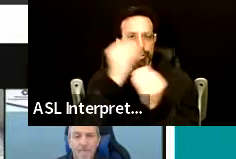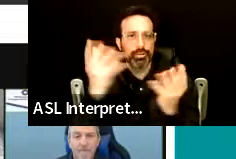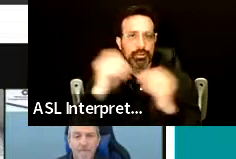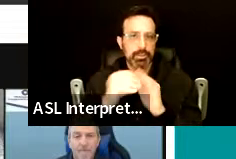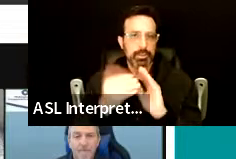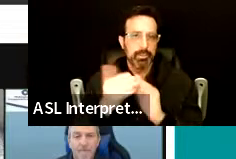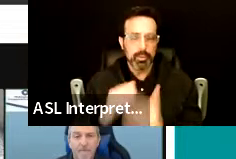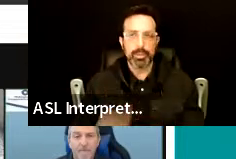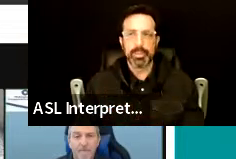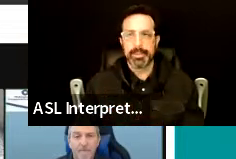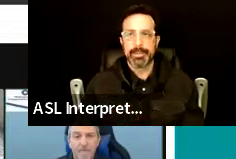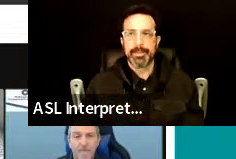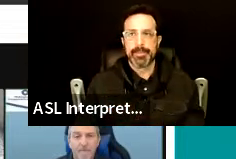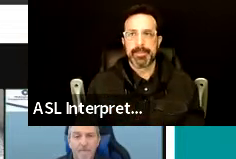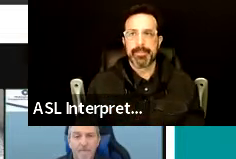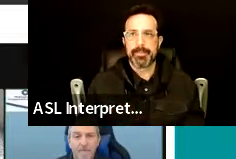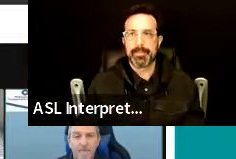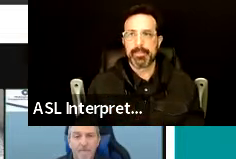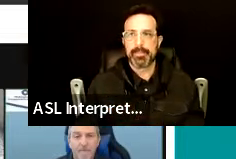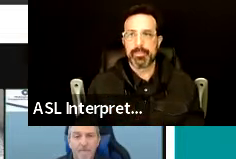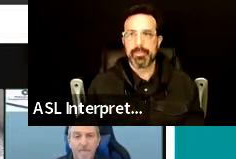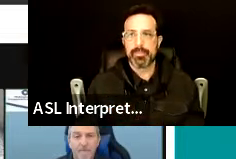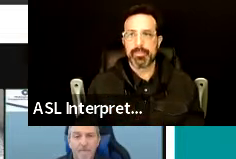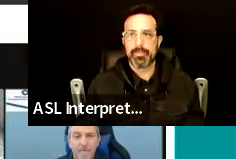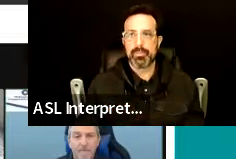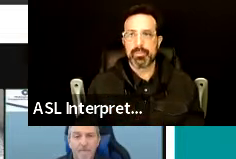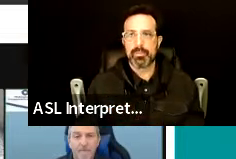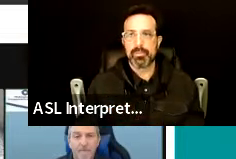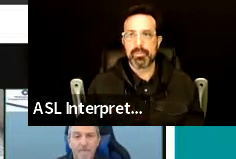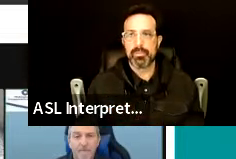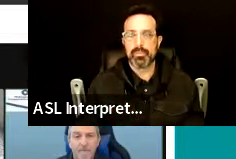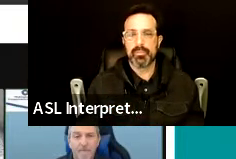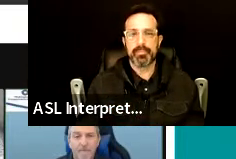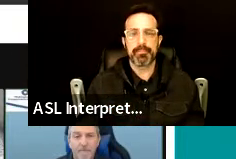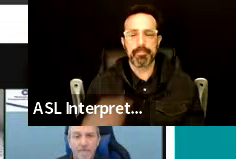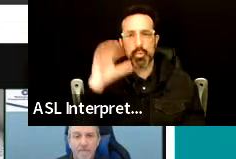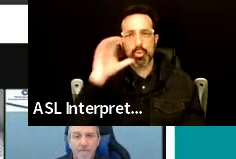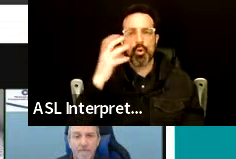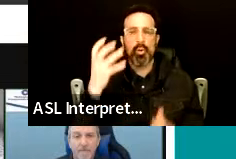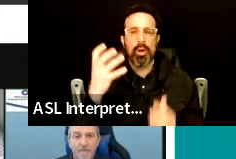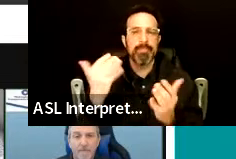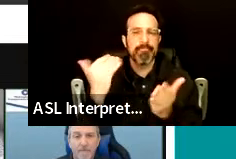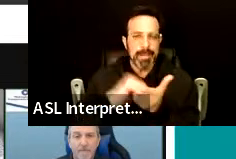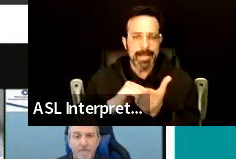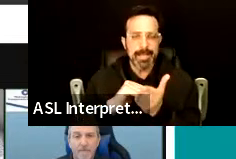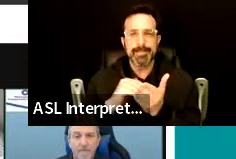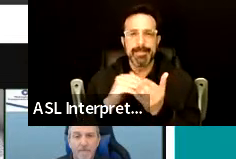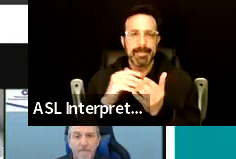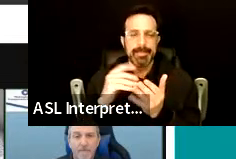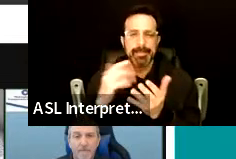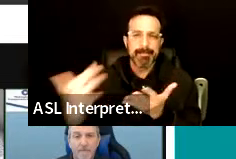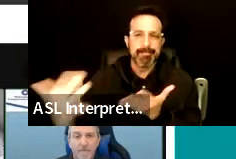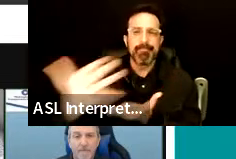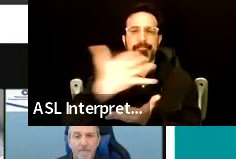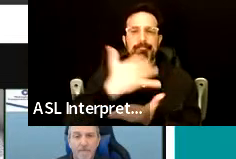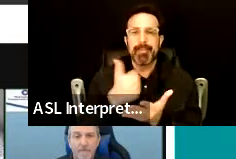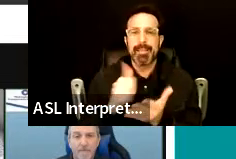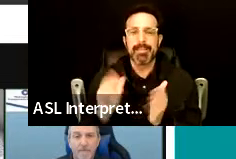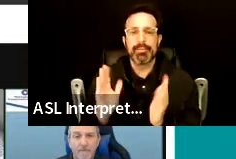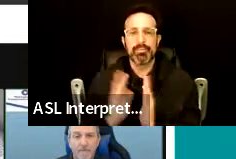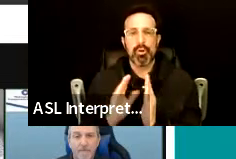community. We're looking to put together another round of micro grants, but these micro grants will